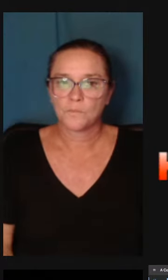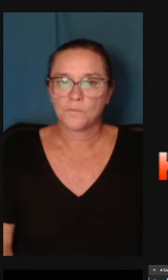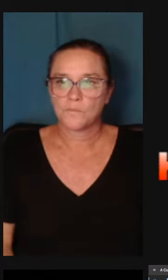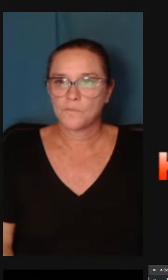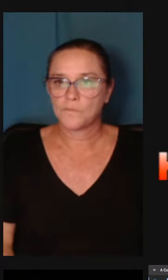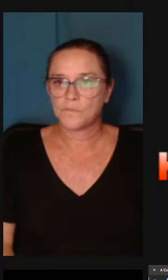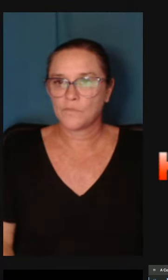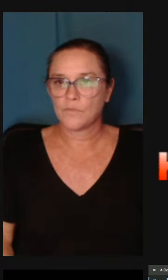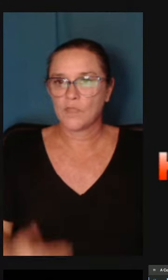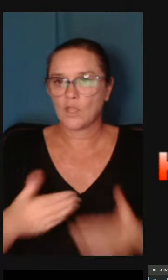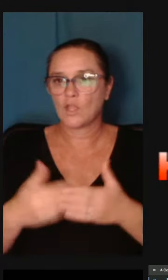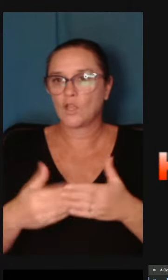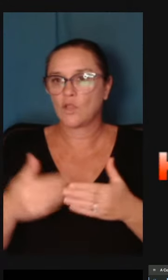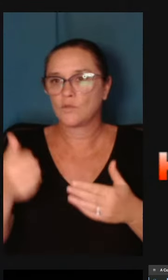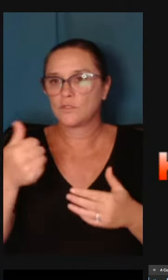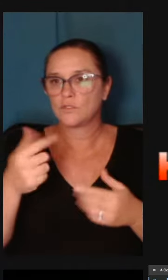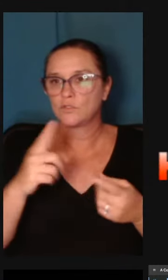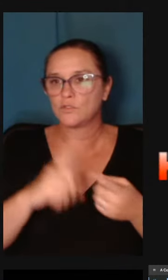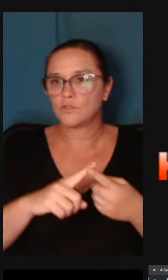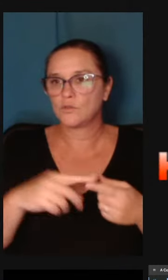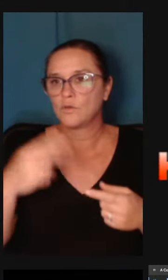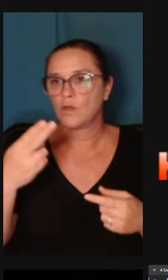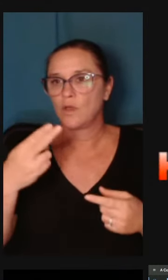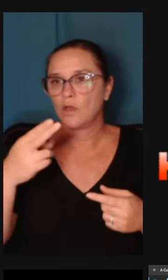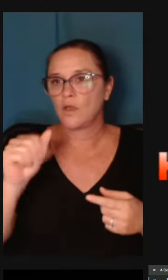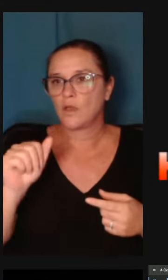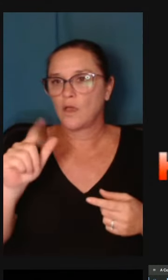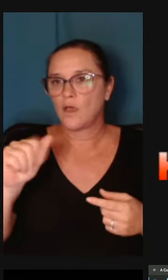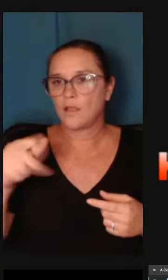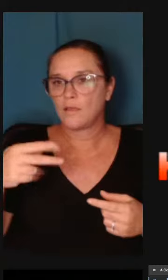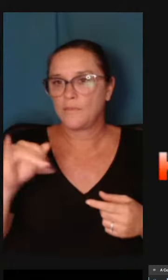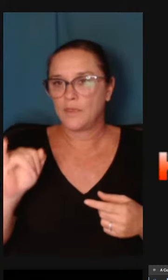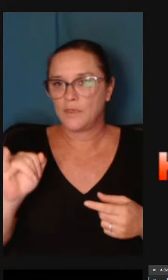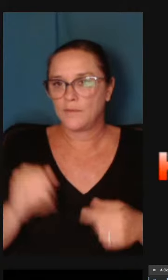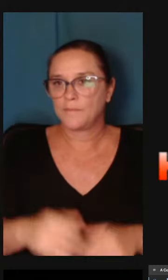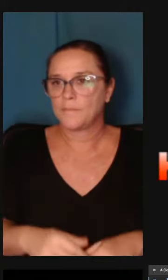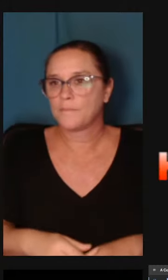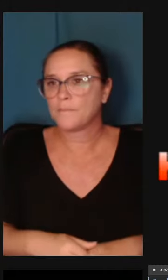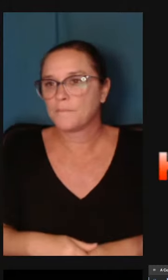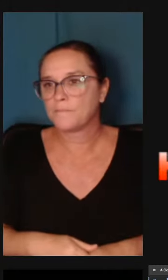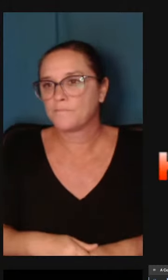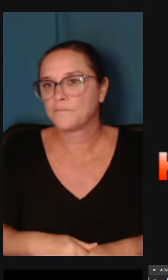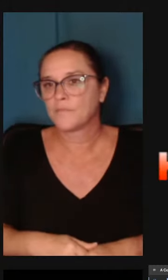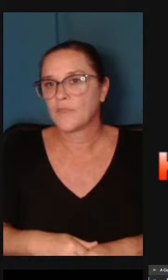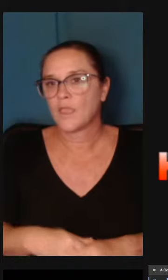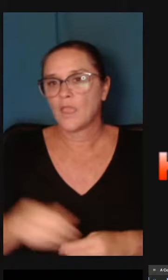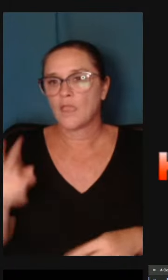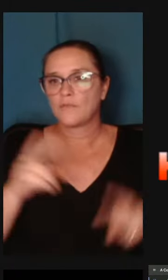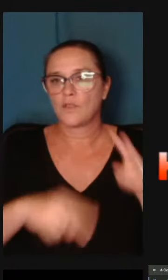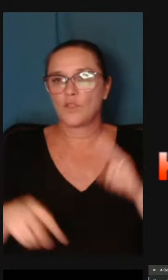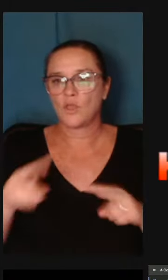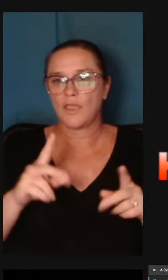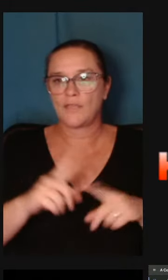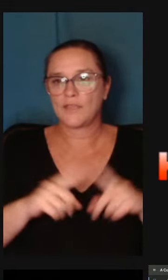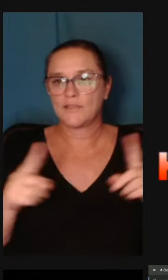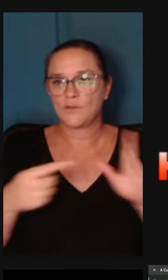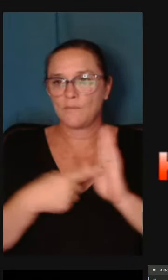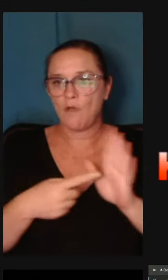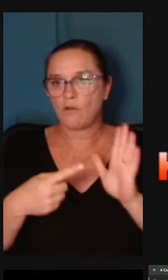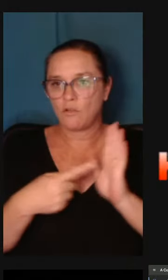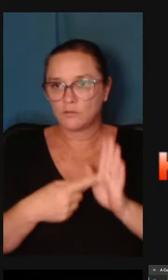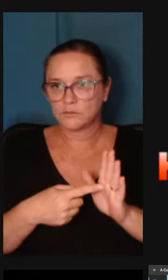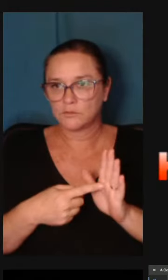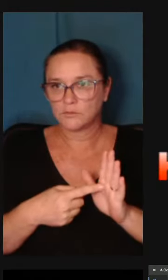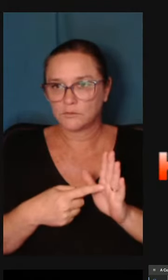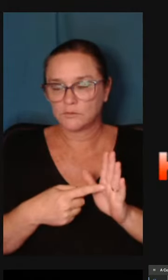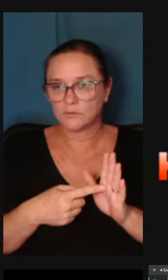Closest to Halape there. And so, yeah, they're basically looking at the different models of